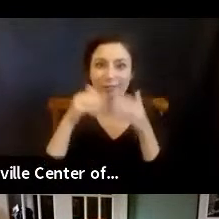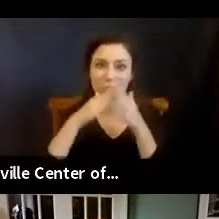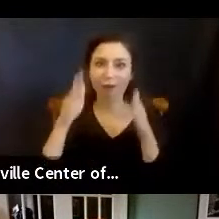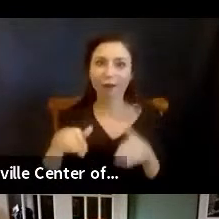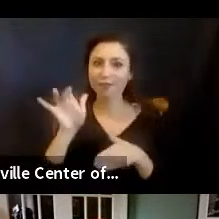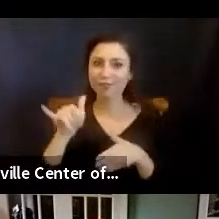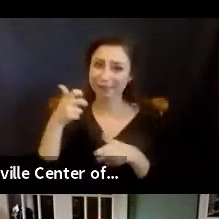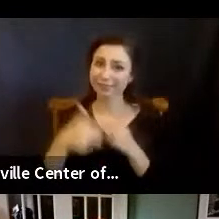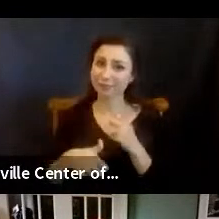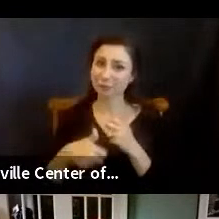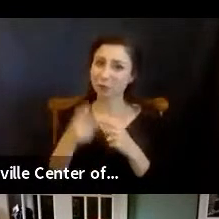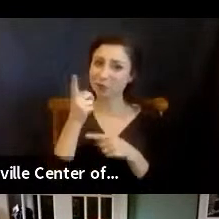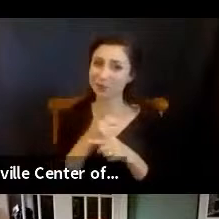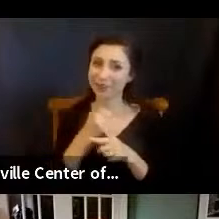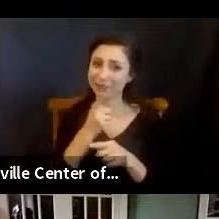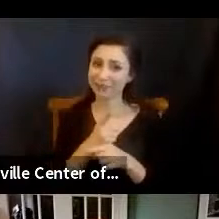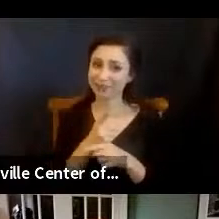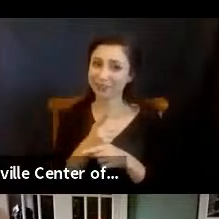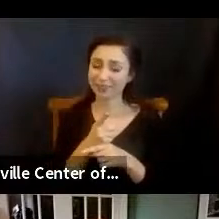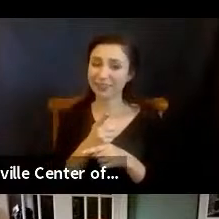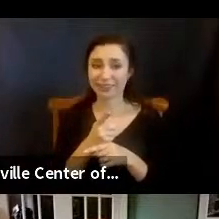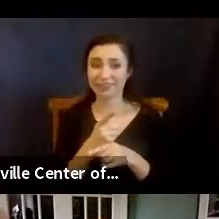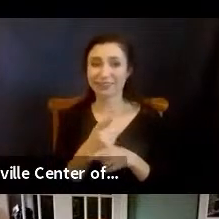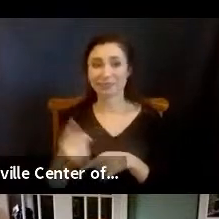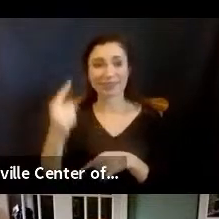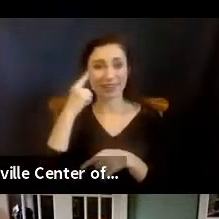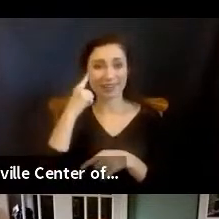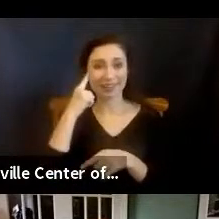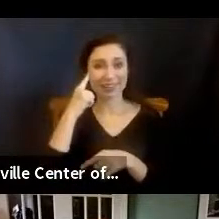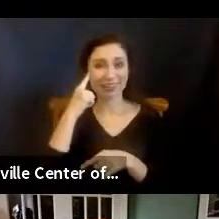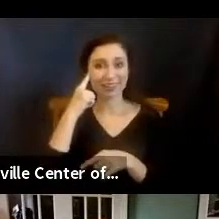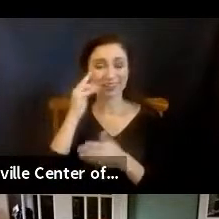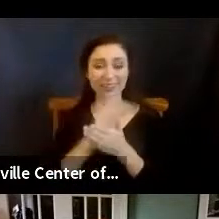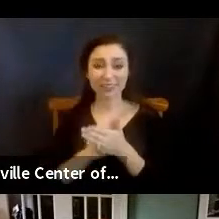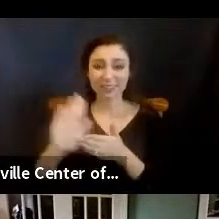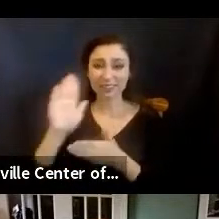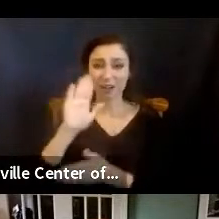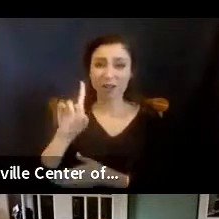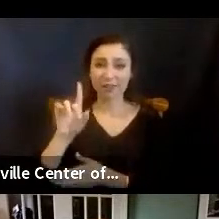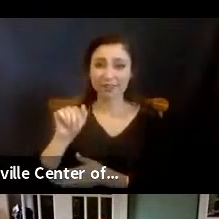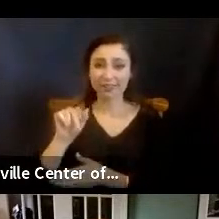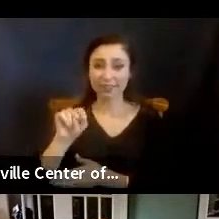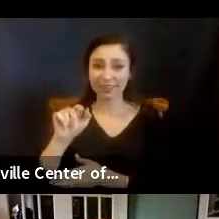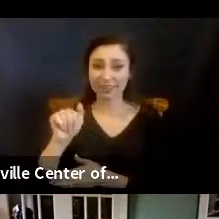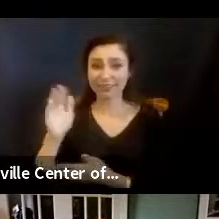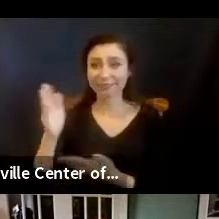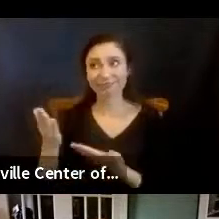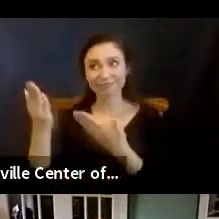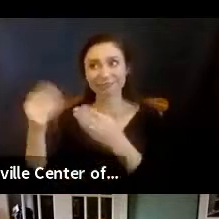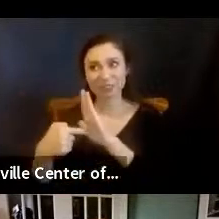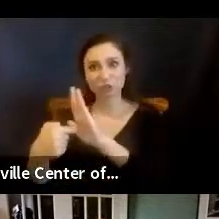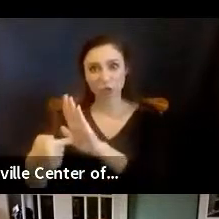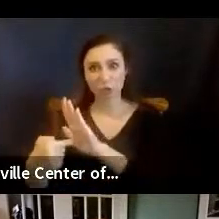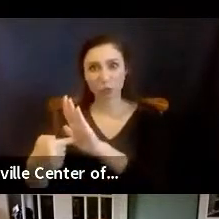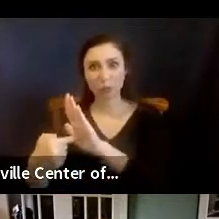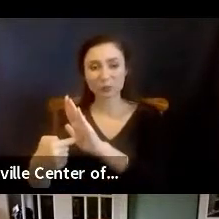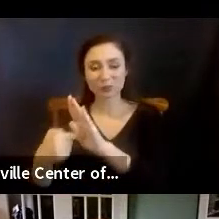do. But I think that the college data does suggest that